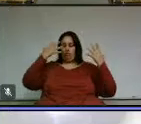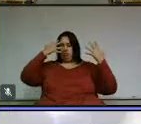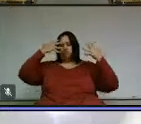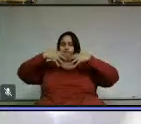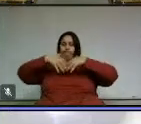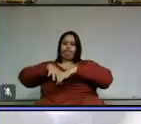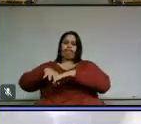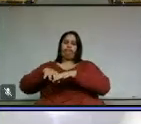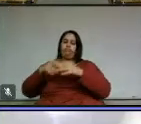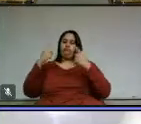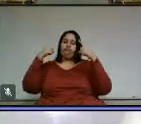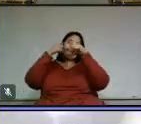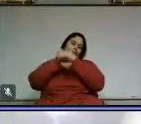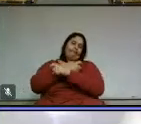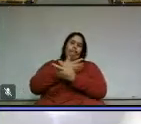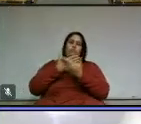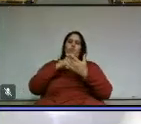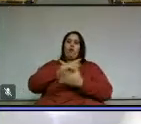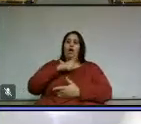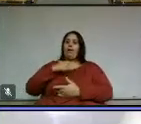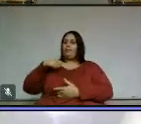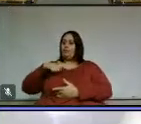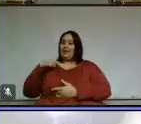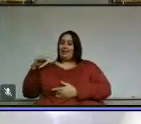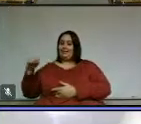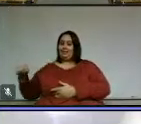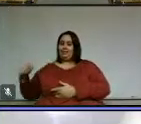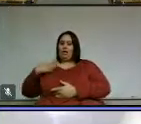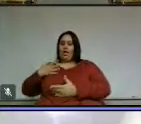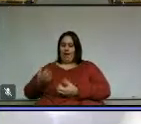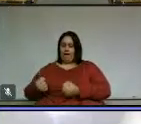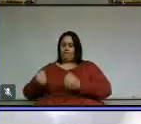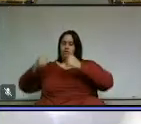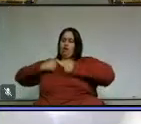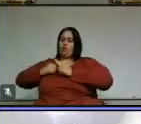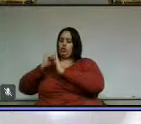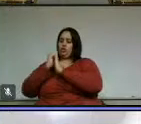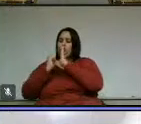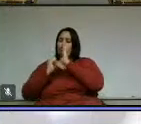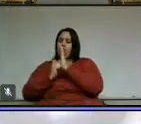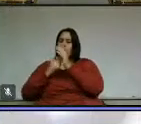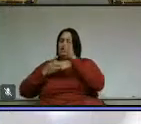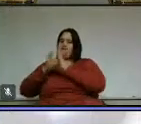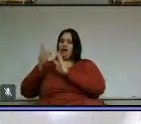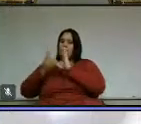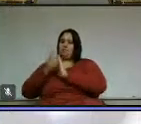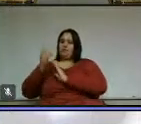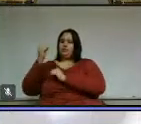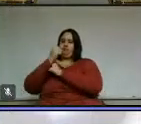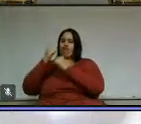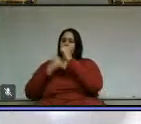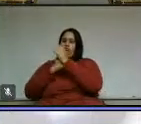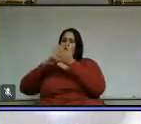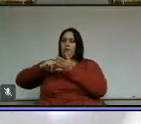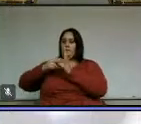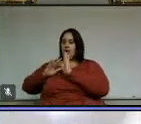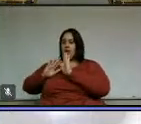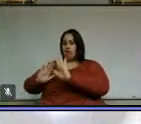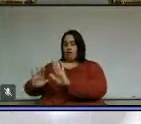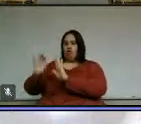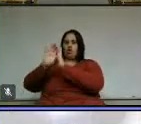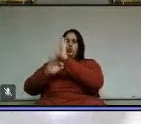the municipality to set our developmental agenda through the Integrated Development Plan as provided for in the